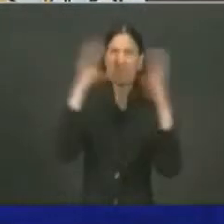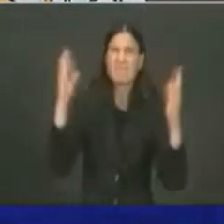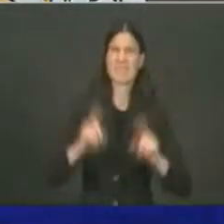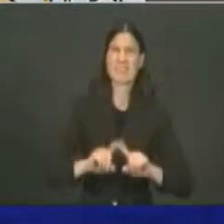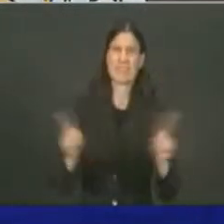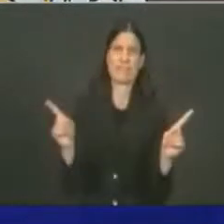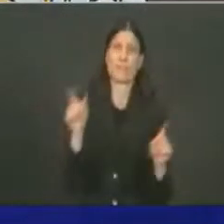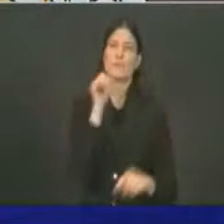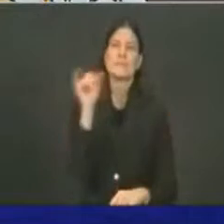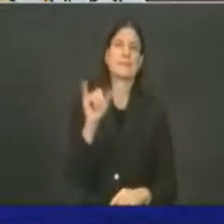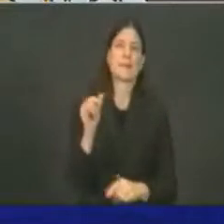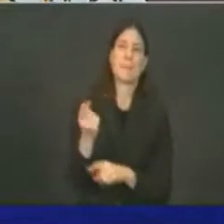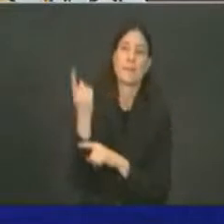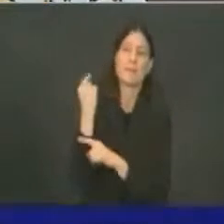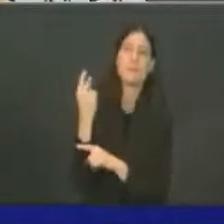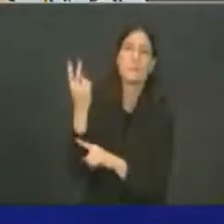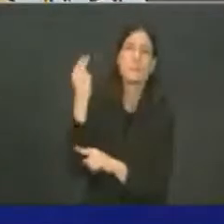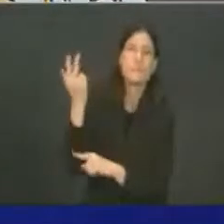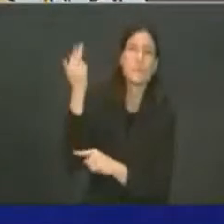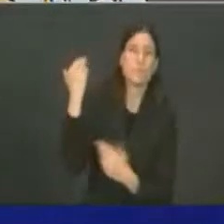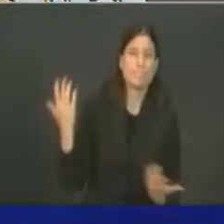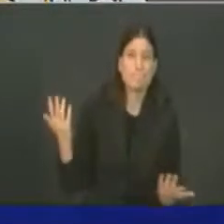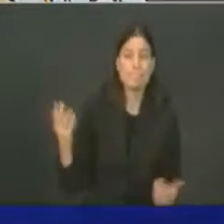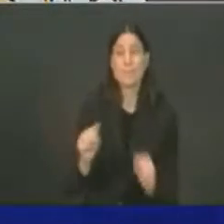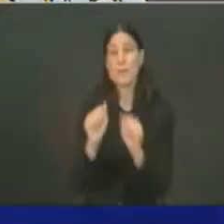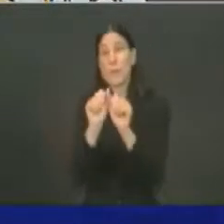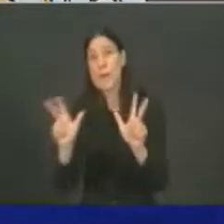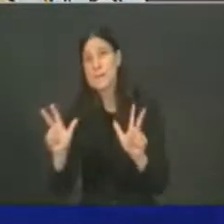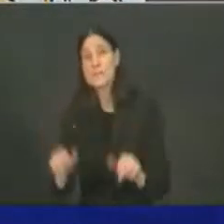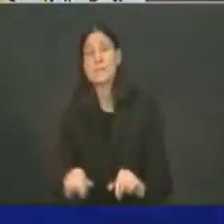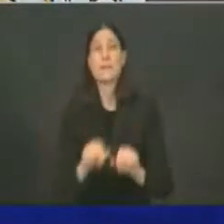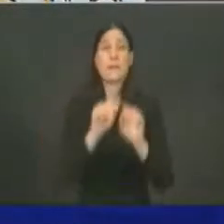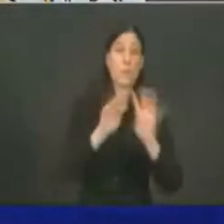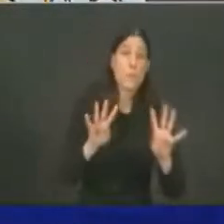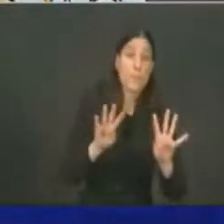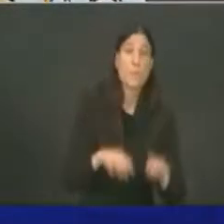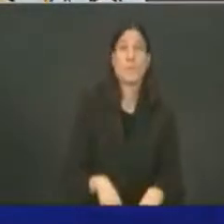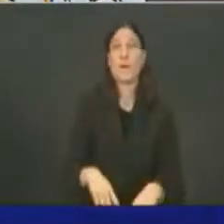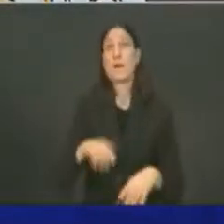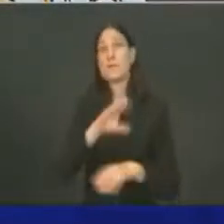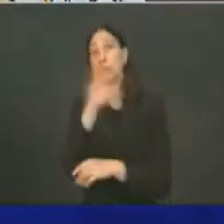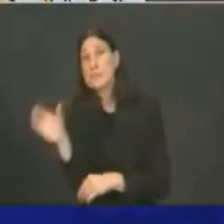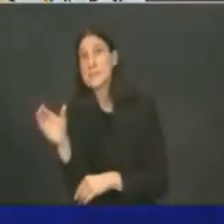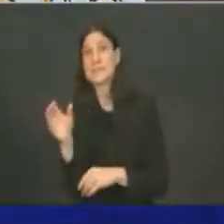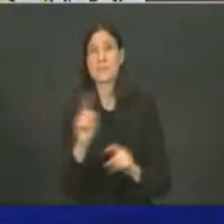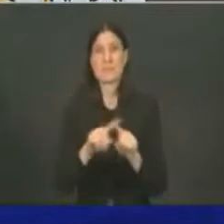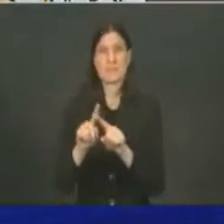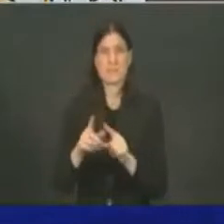kind of Kwanzaa, different kind of New Year's. It feels a little bit lonely. It feels,